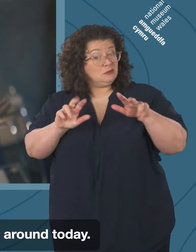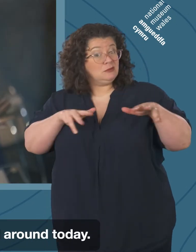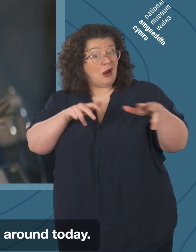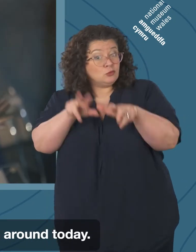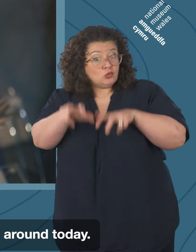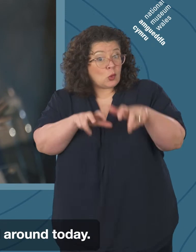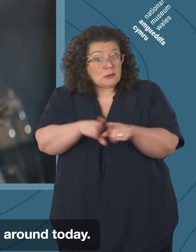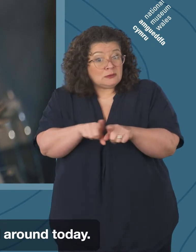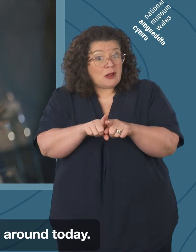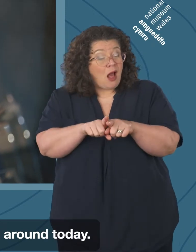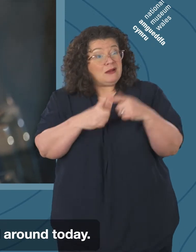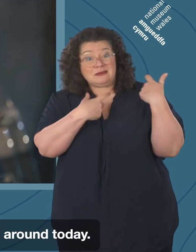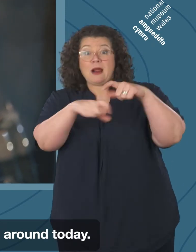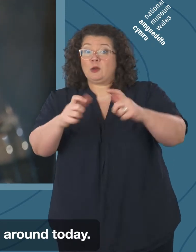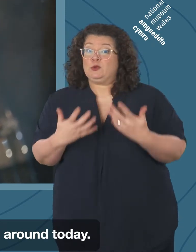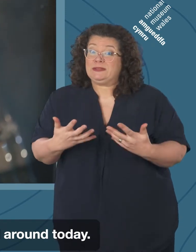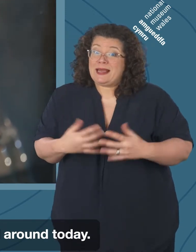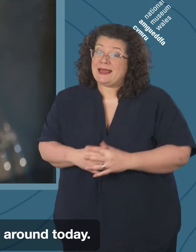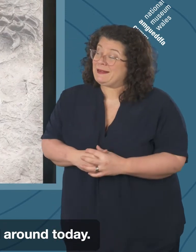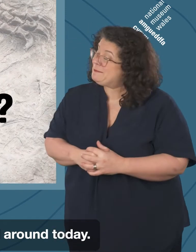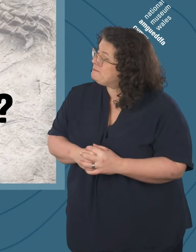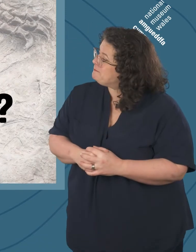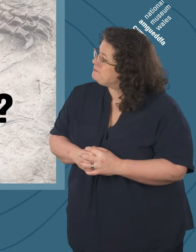well, the only sort of dinosaurs still around today.